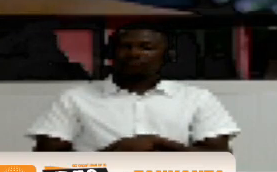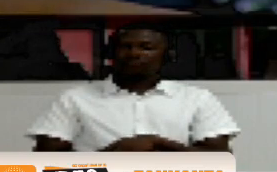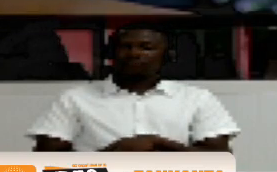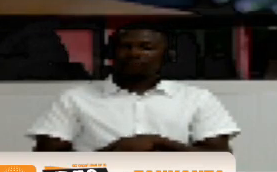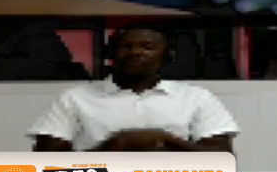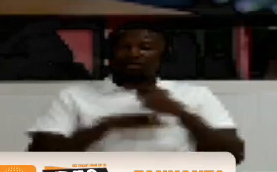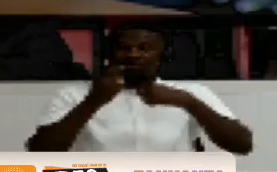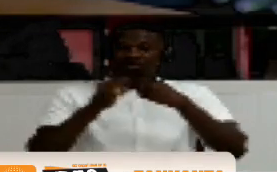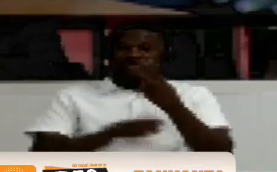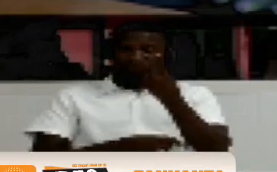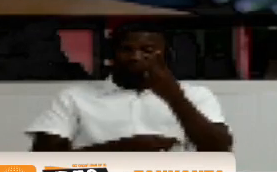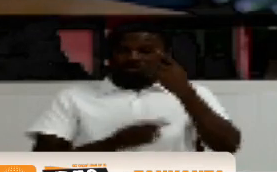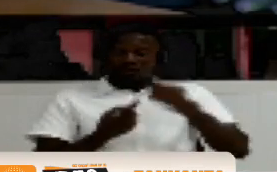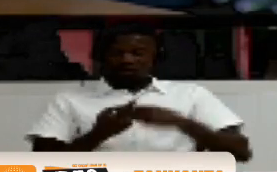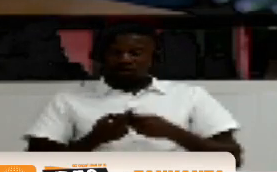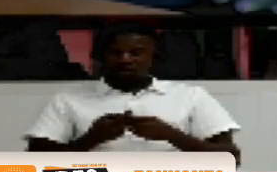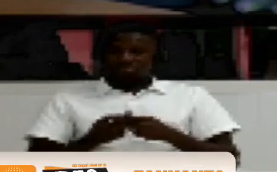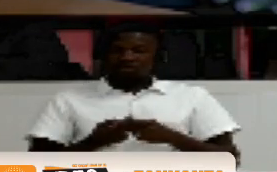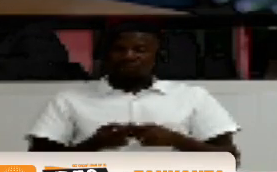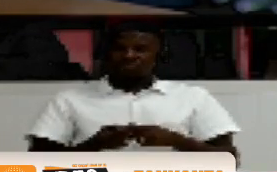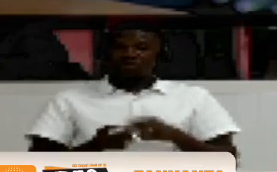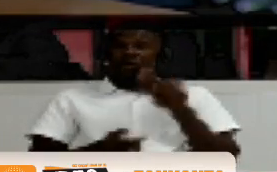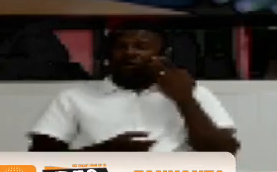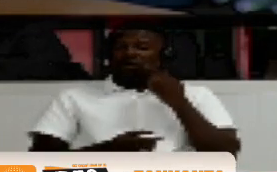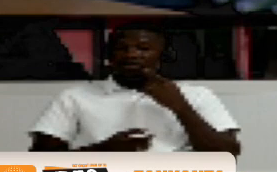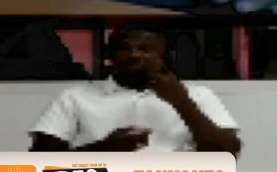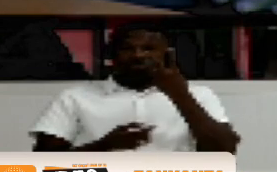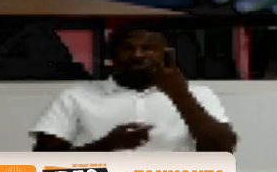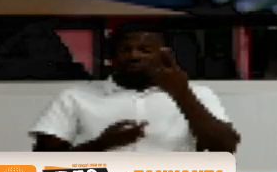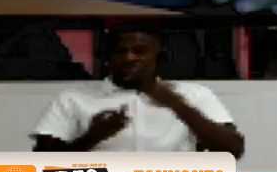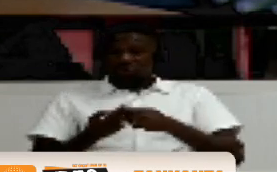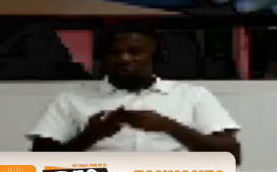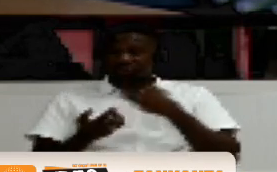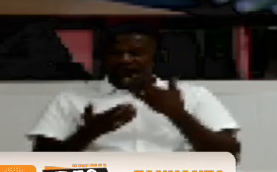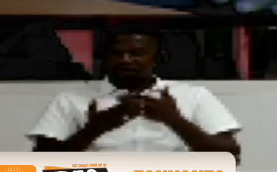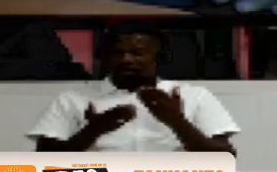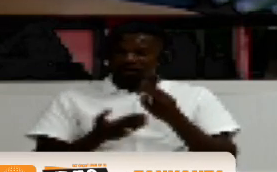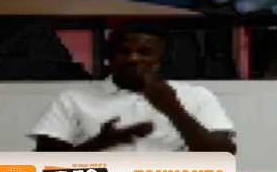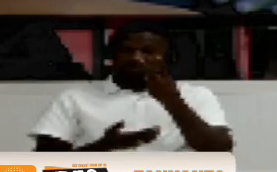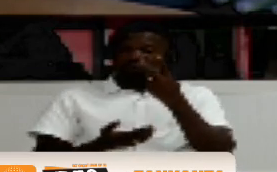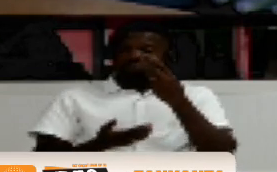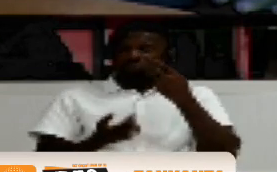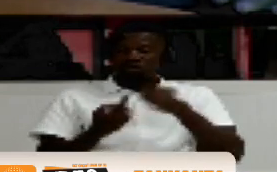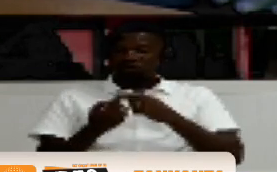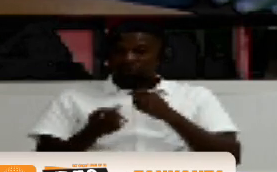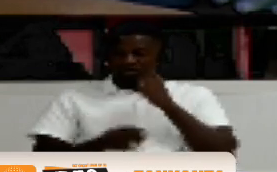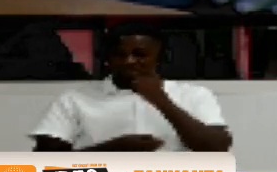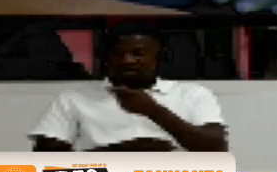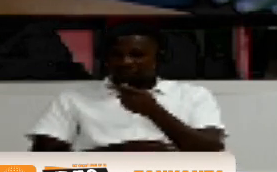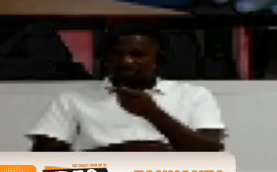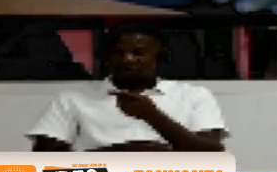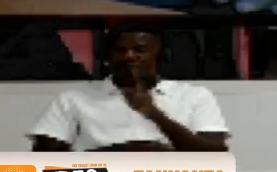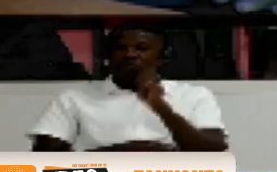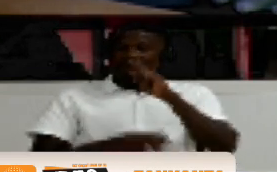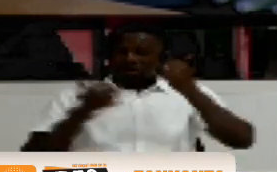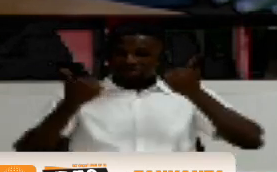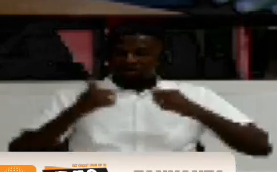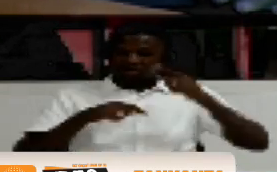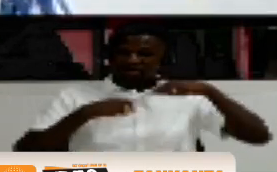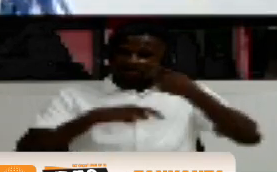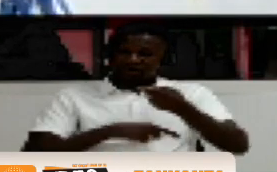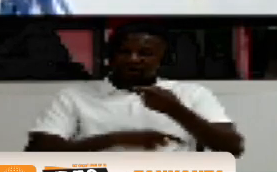And after the 2 months that, when the 2 months expired, the 2 months that were paid for, what happened after that?